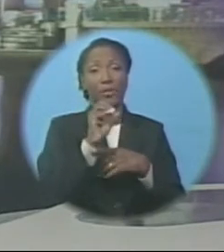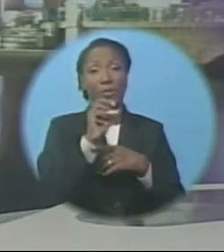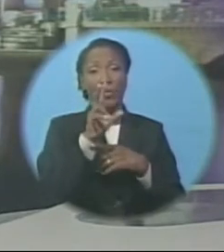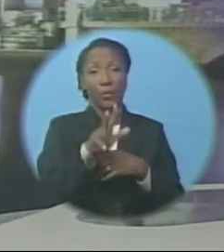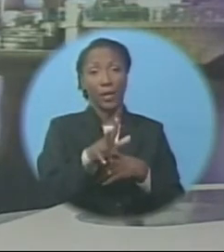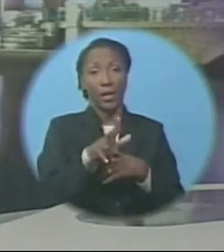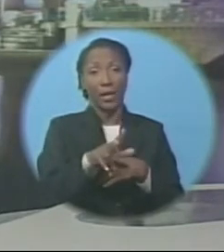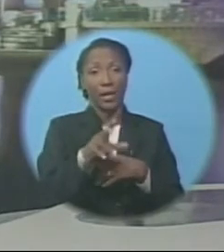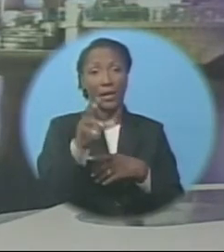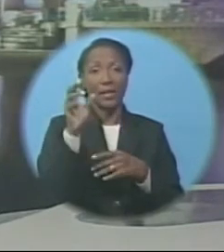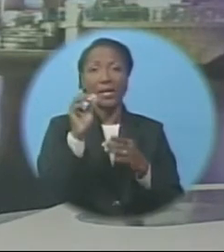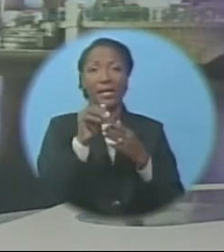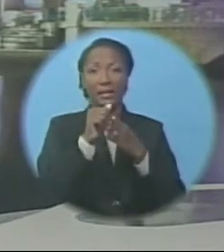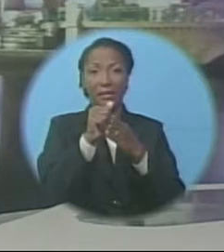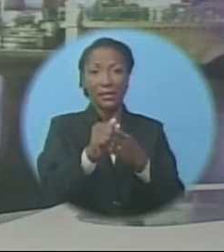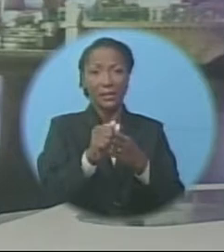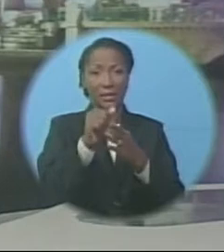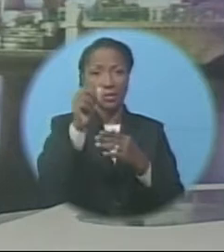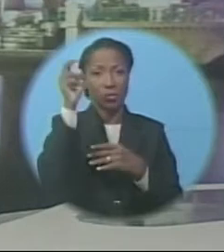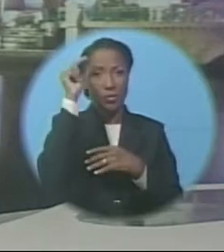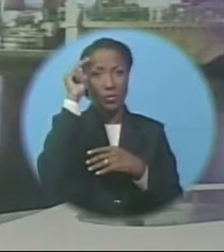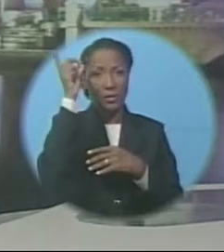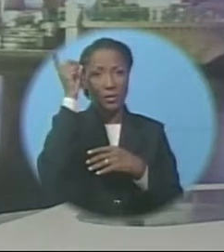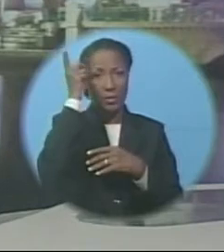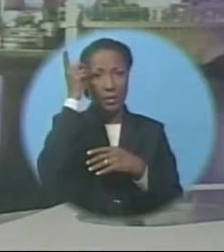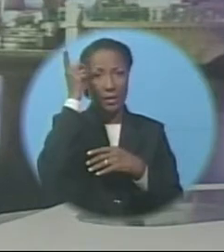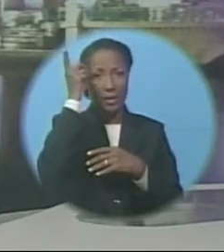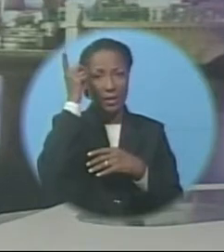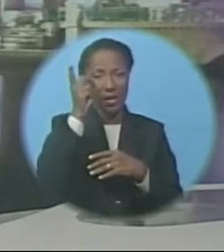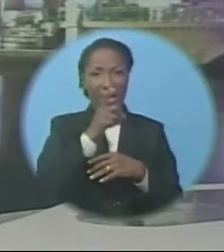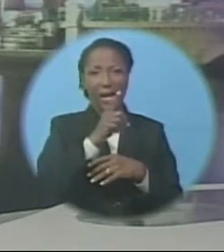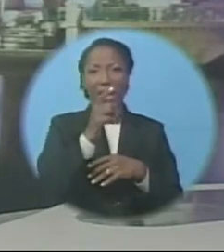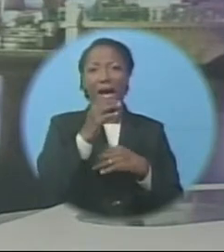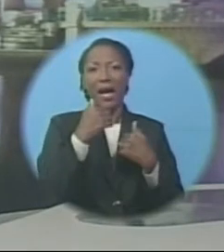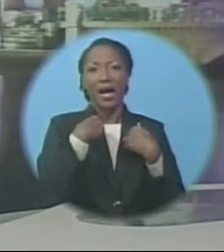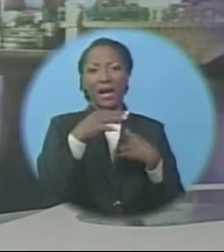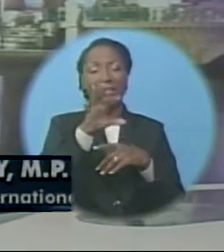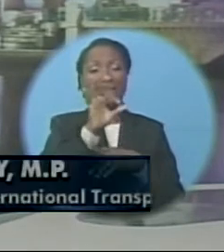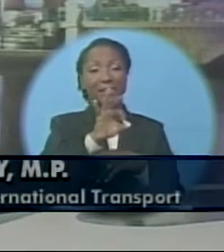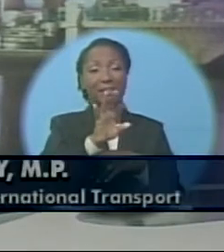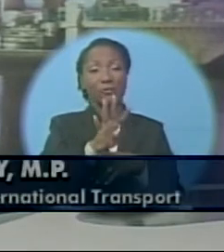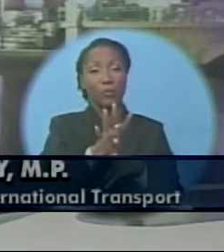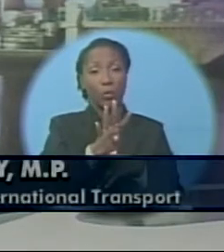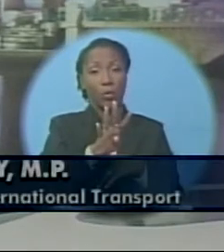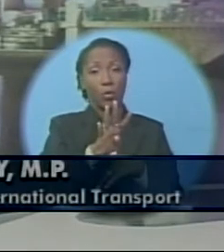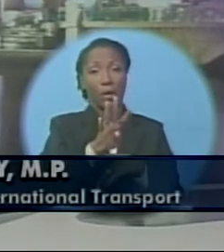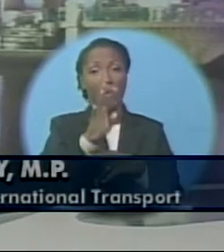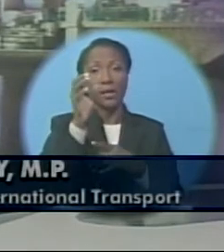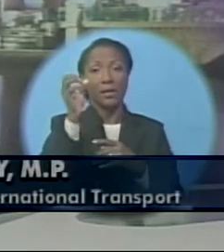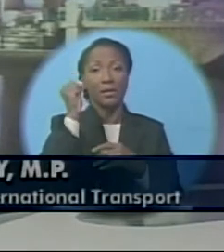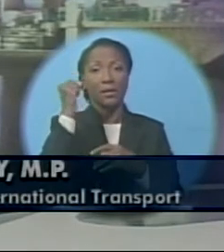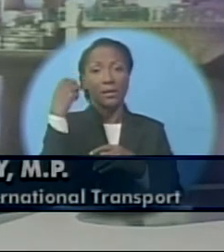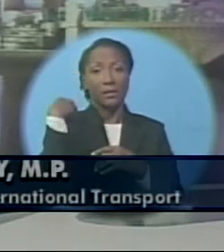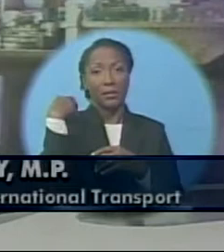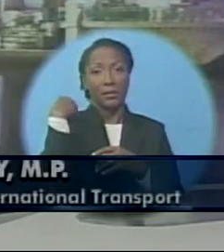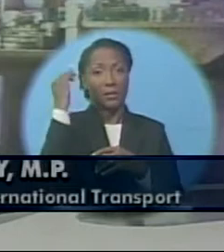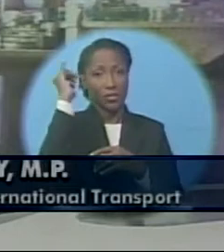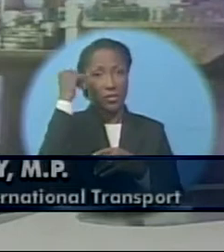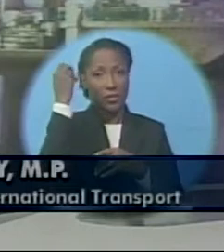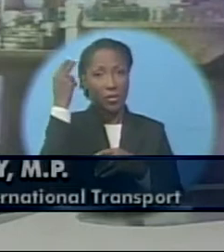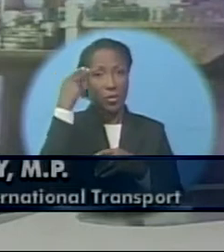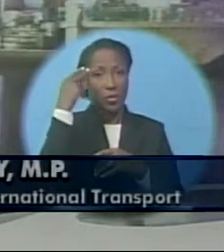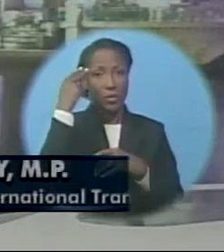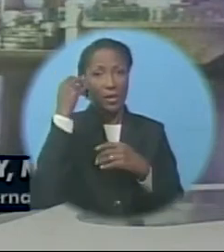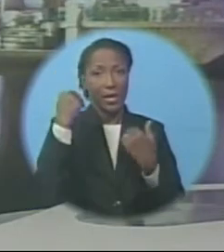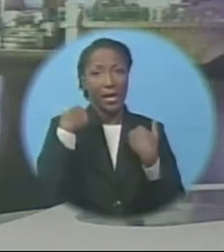and Noshan Dikwali, who both fell short of centuries, scoring 94 apiece. Well, skipper Jason Holder was the pick of the bowlers,